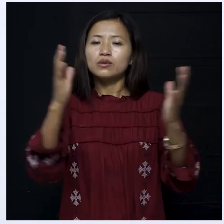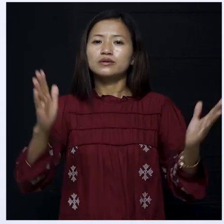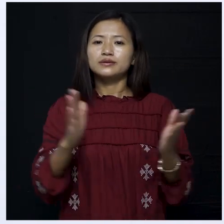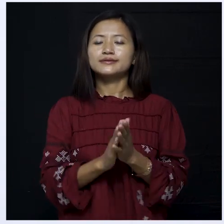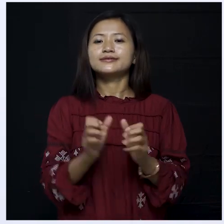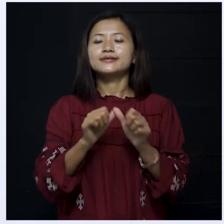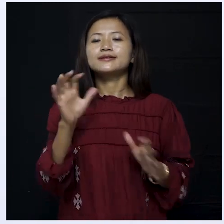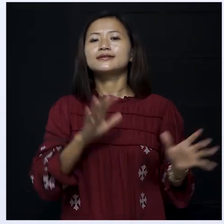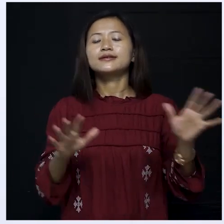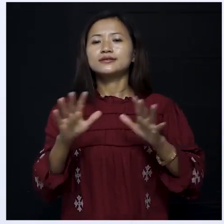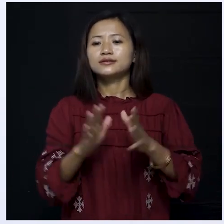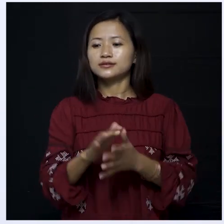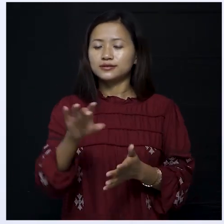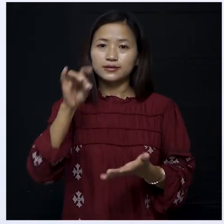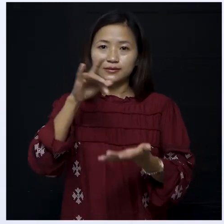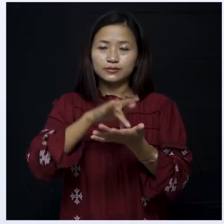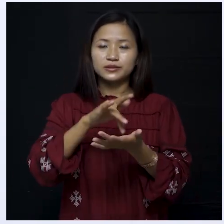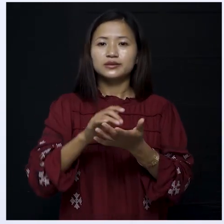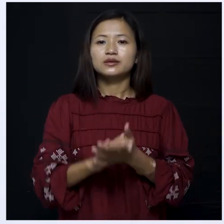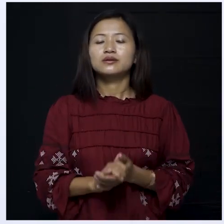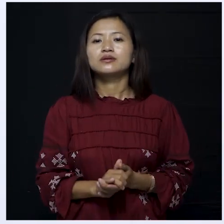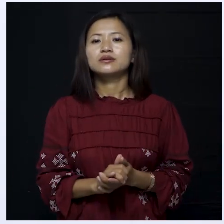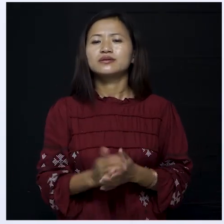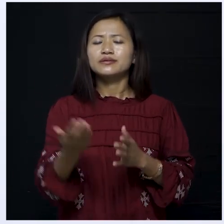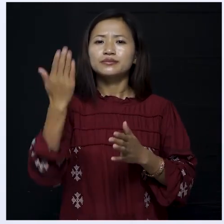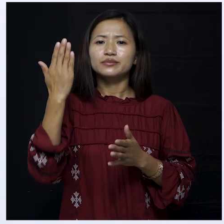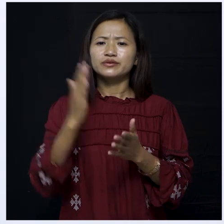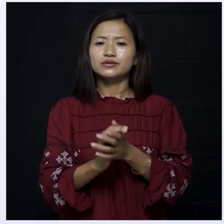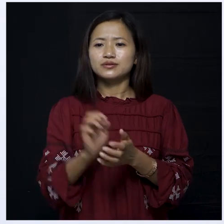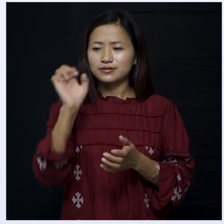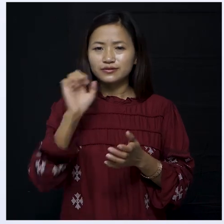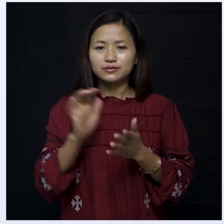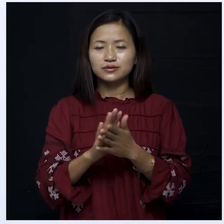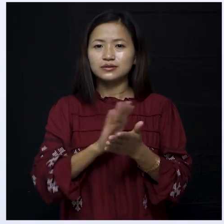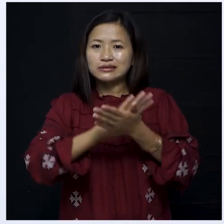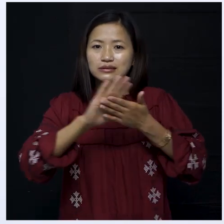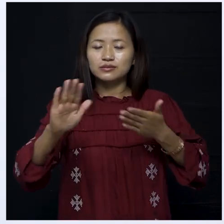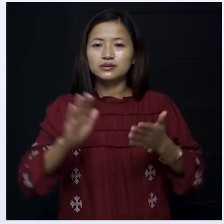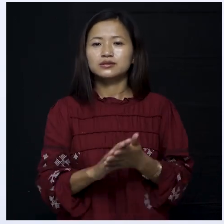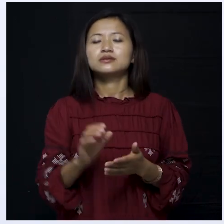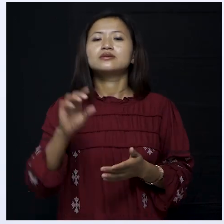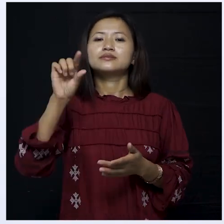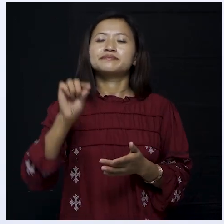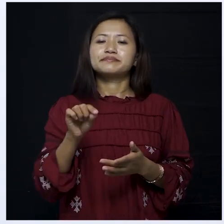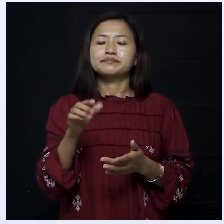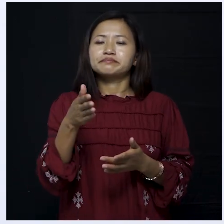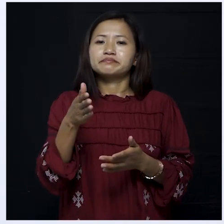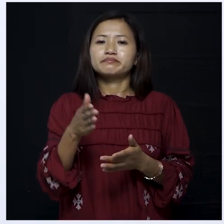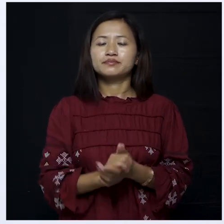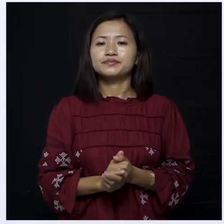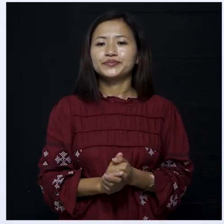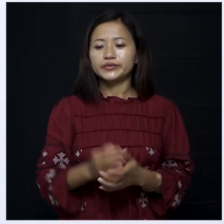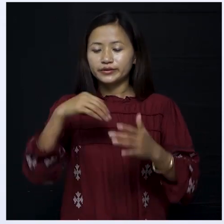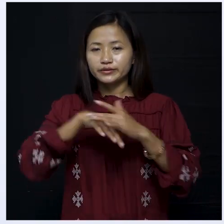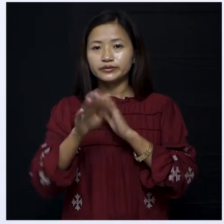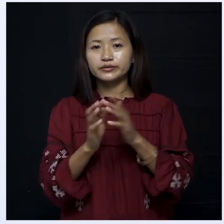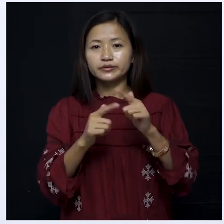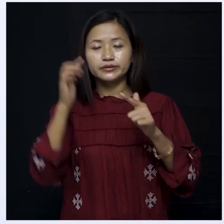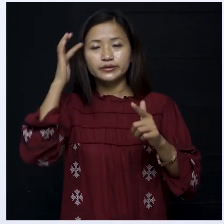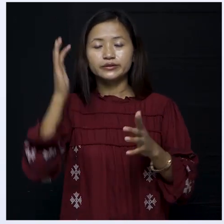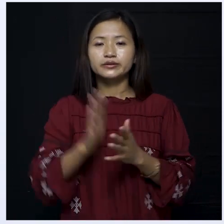place or whether an action, a previous event has been completed or not. So that's what we have here under these